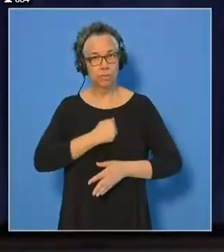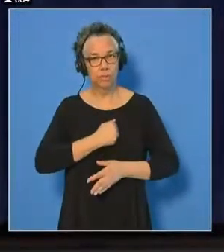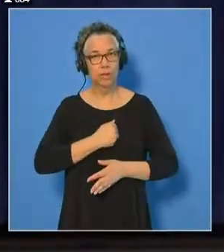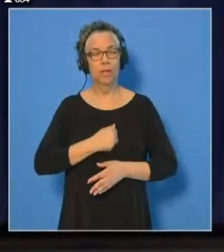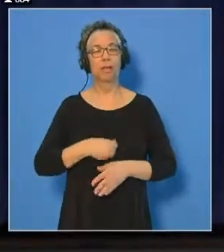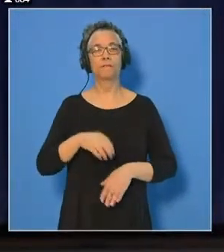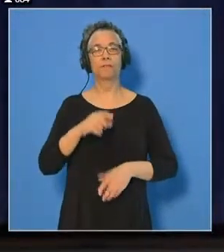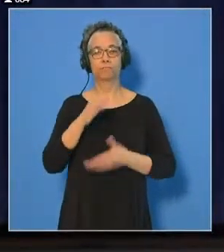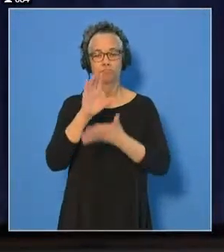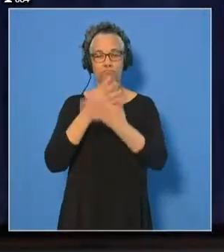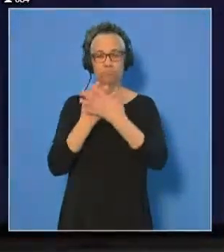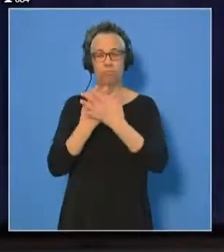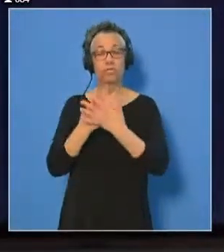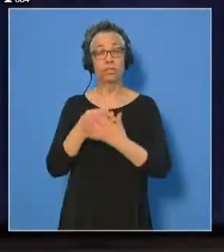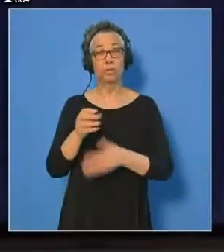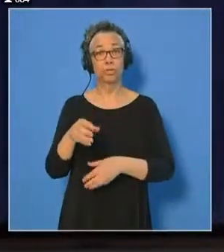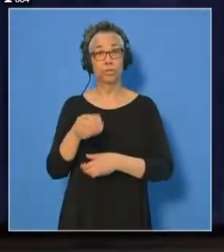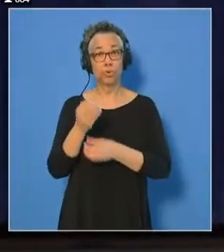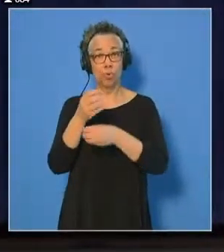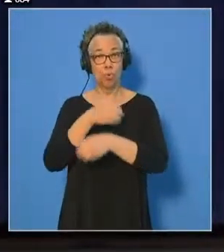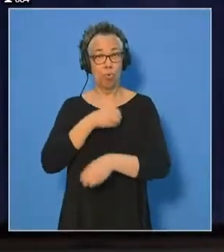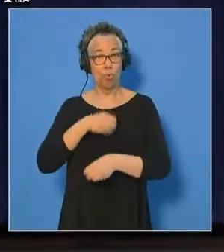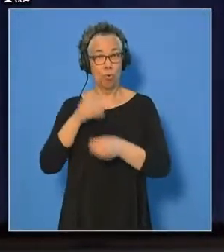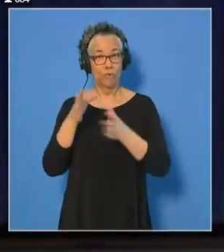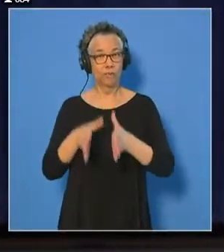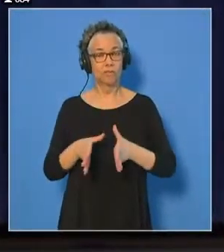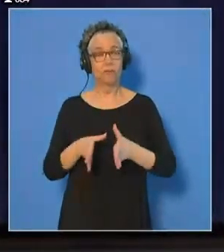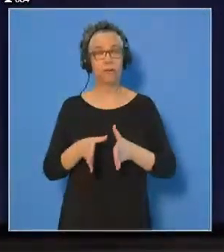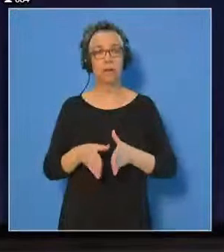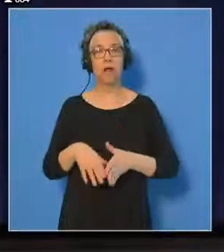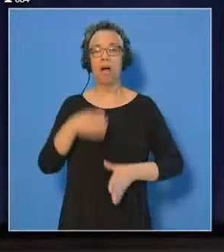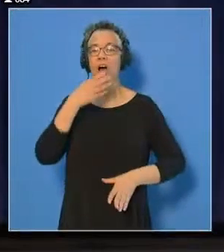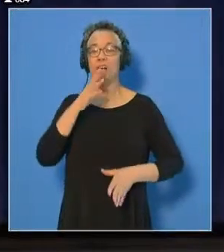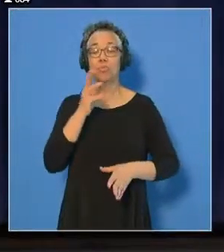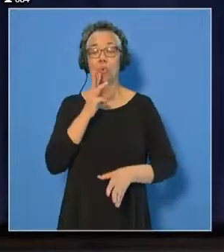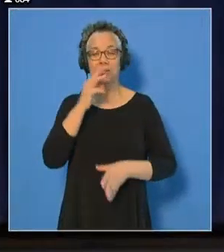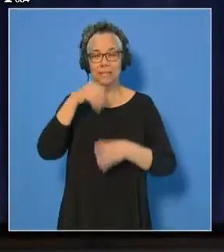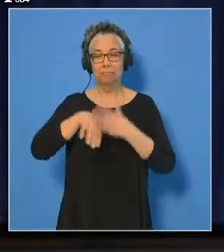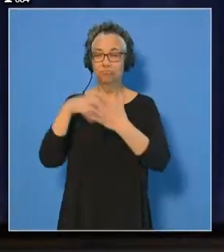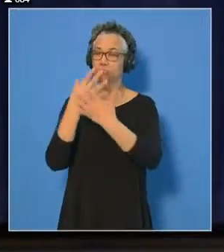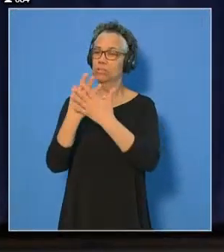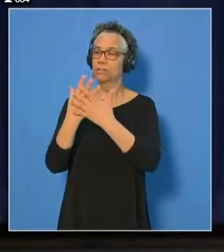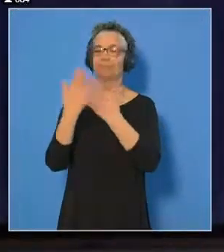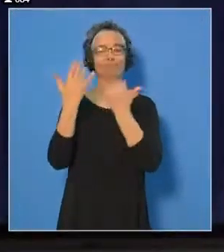officers. Hot water in the Westgate Correctional Facility is working.